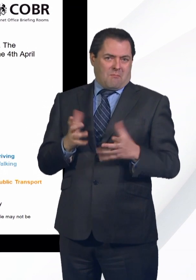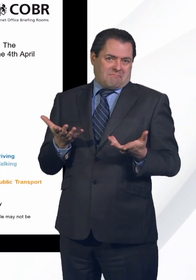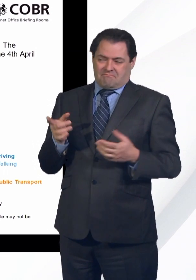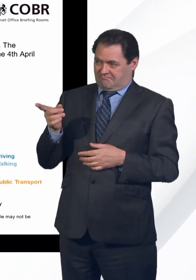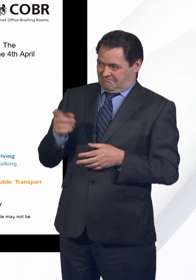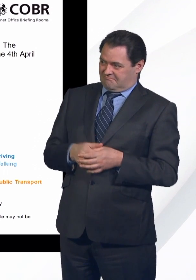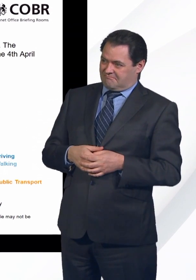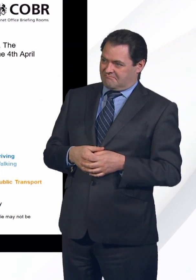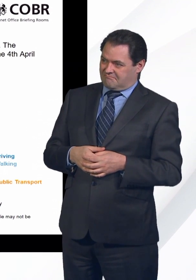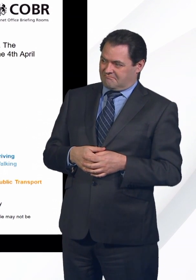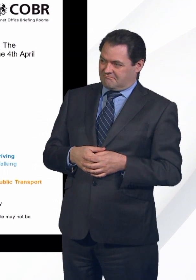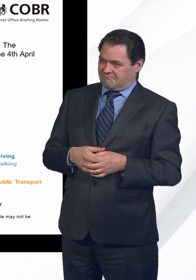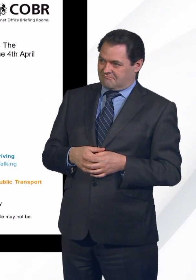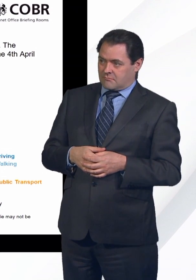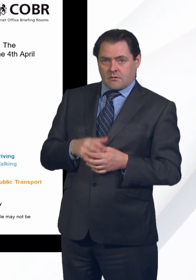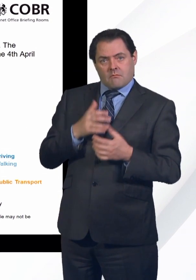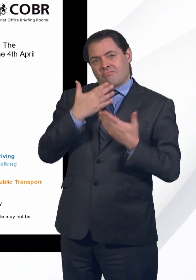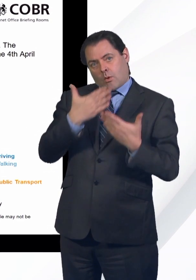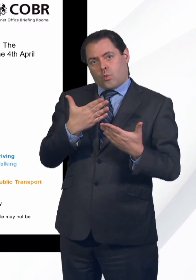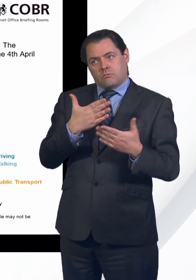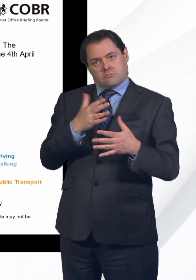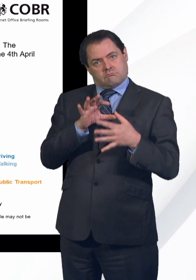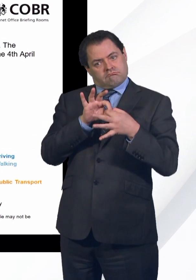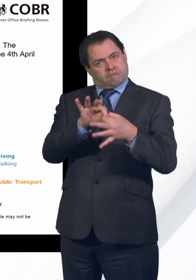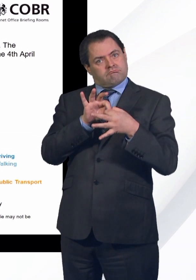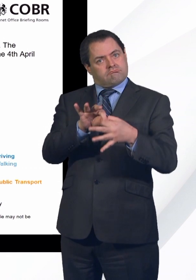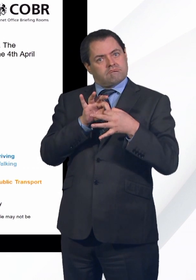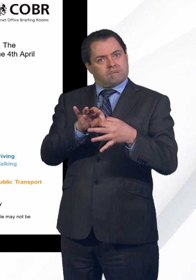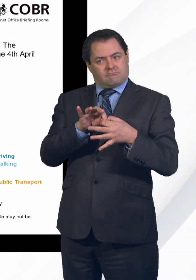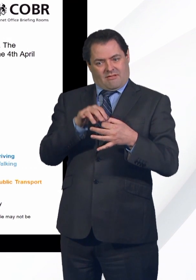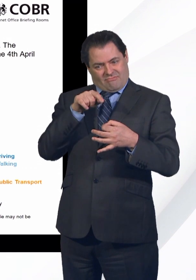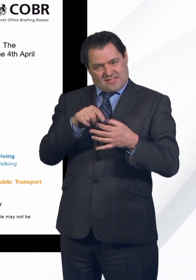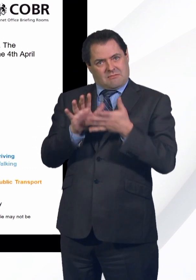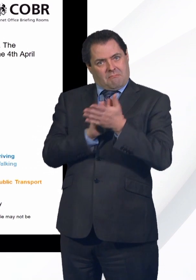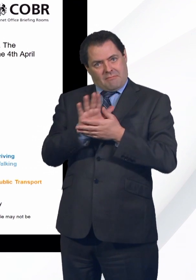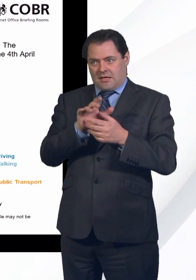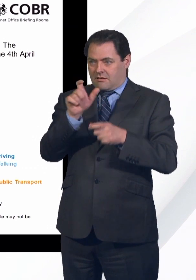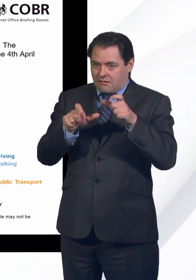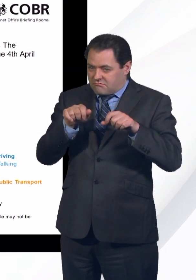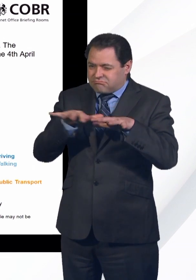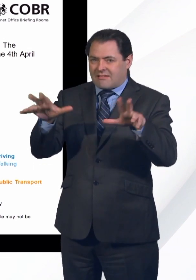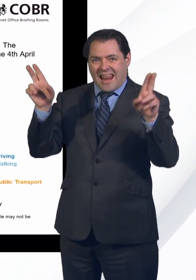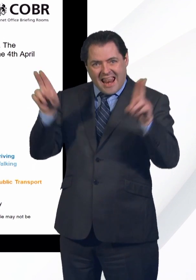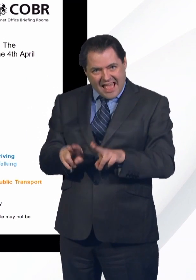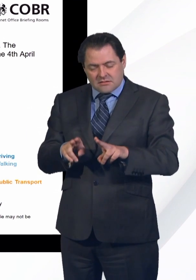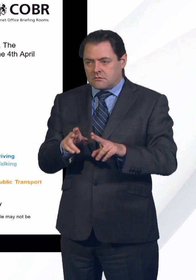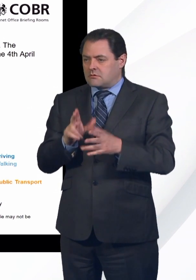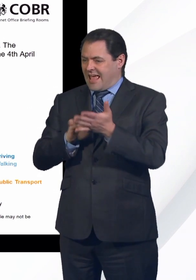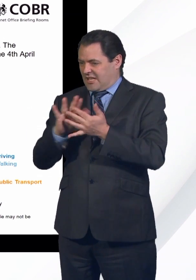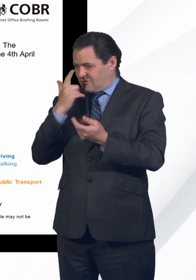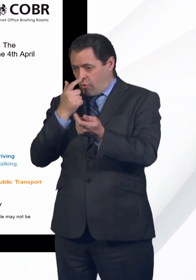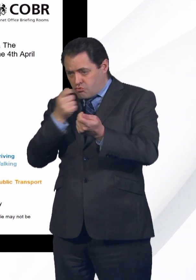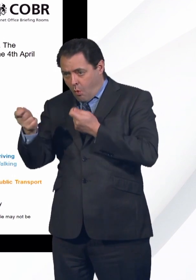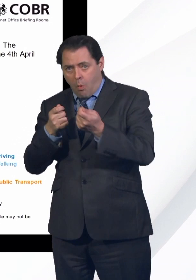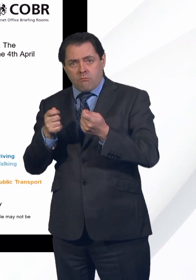with us, to work to protect the NHS and get case numbers down. And you can see very, very